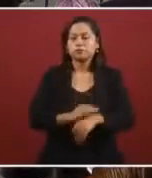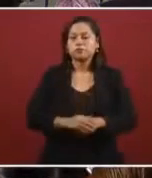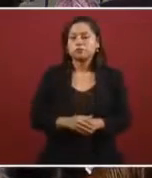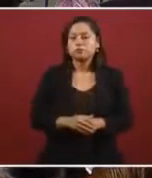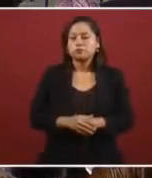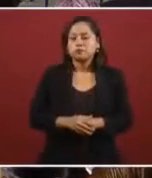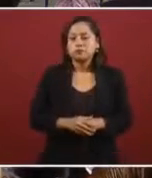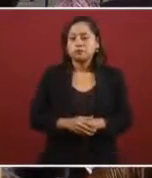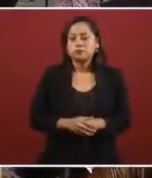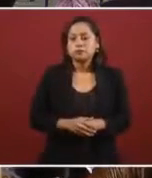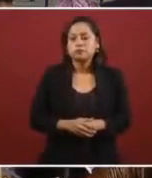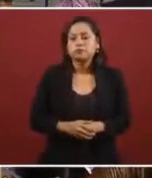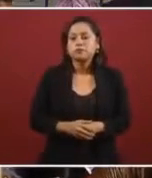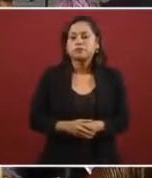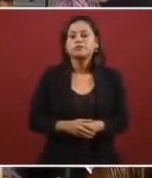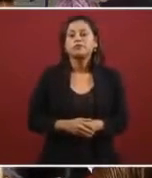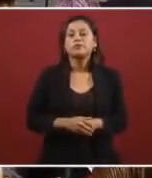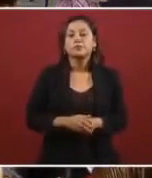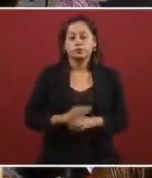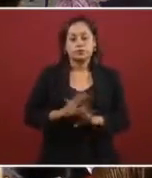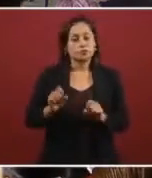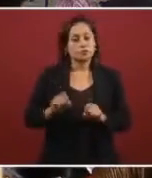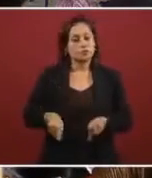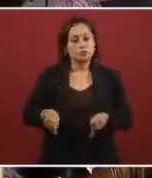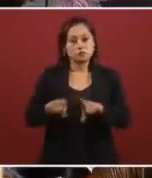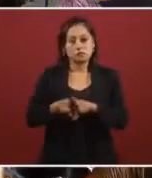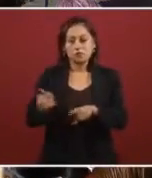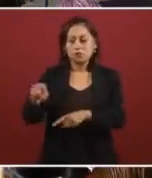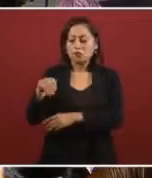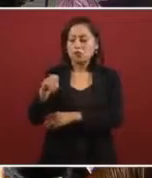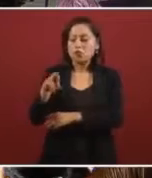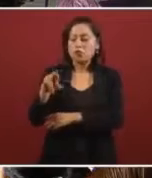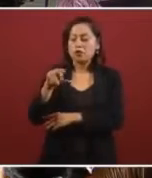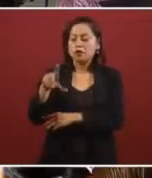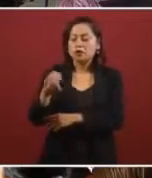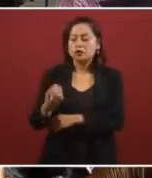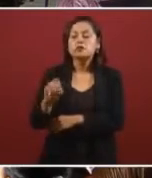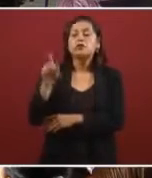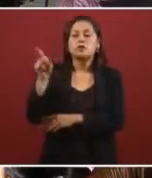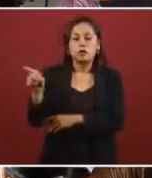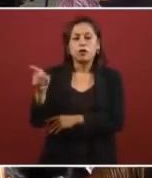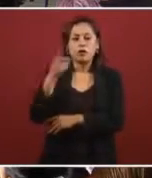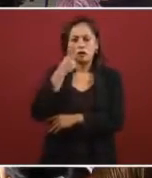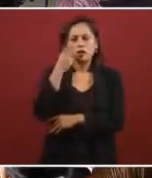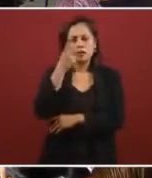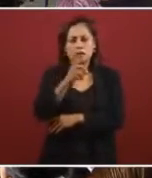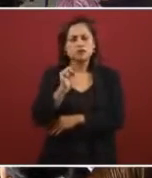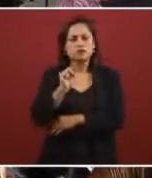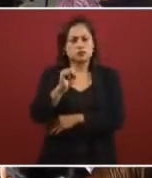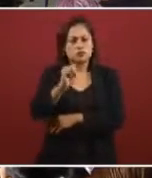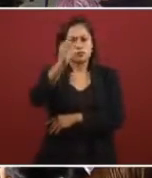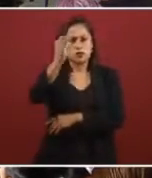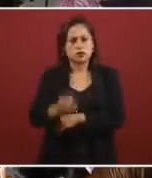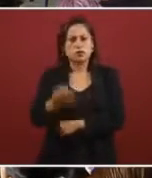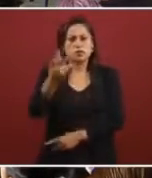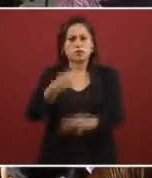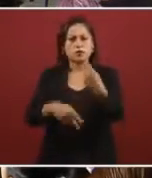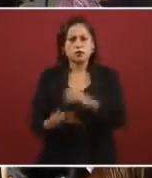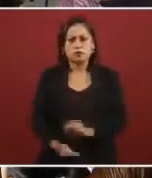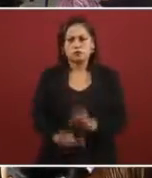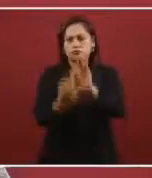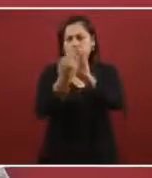Ya lo señalaba el señor fiscal, por supuesto, Murillo Karam ha mostrado su voluntad para presentarse de nueva cuenta ante la autoridad. He has